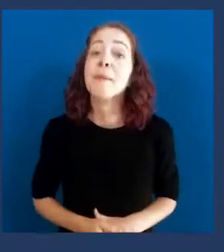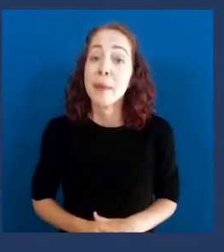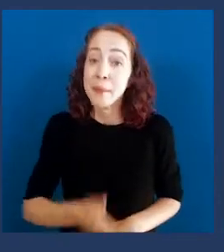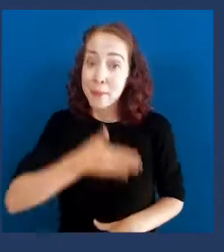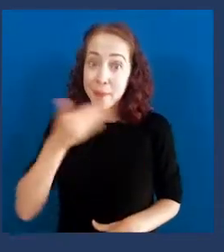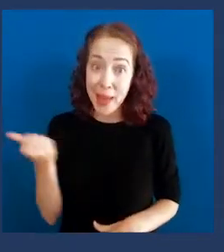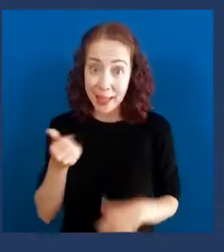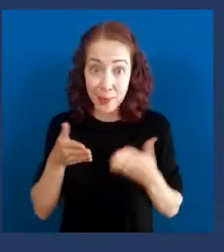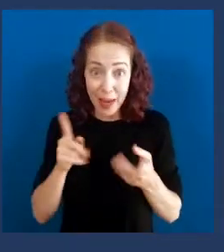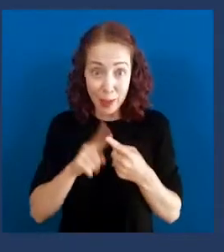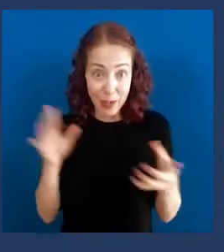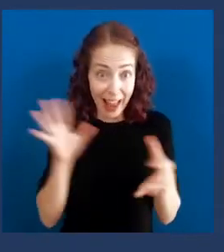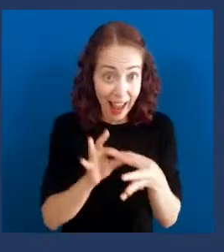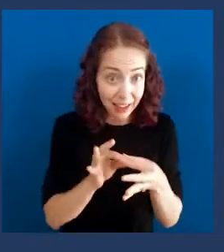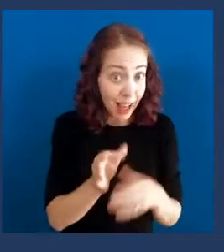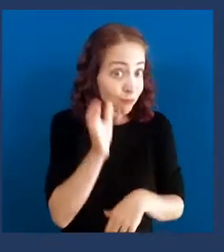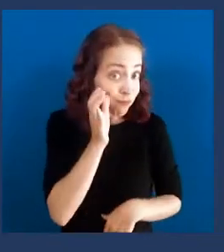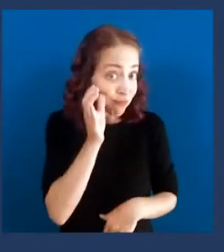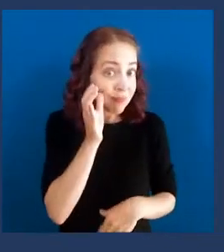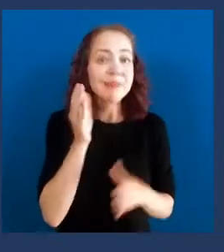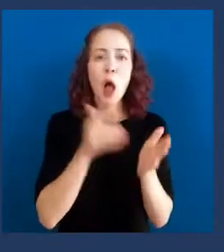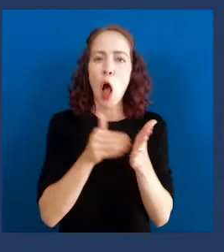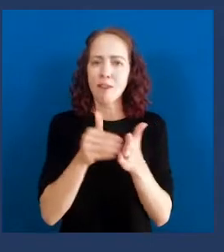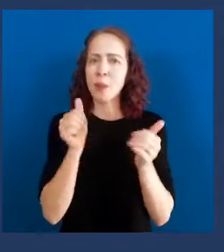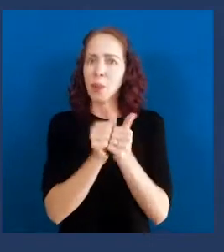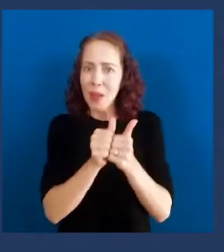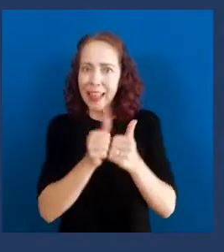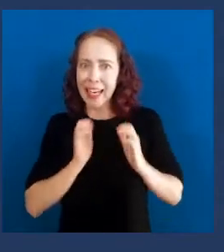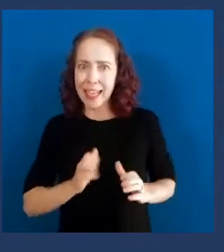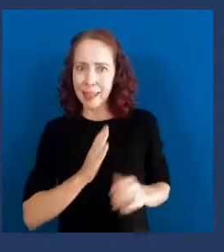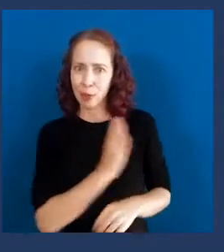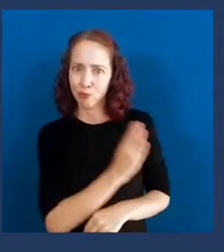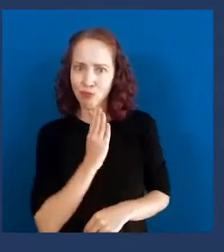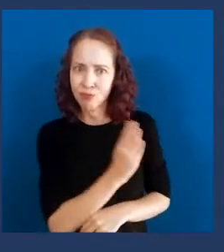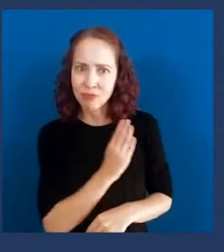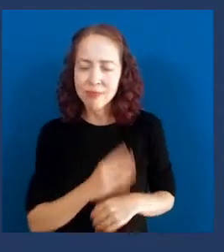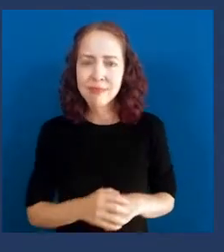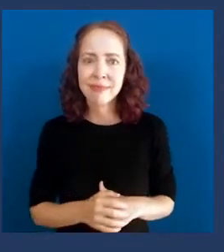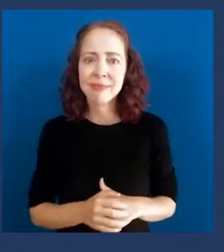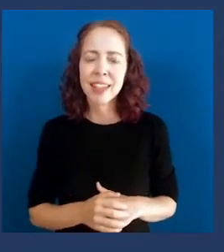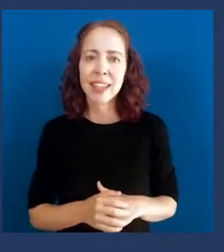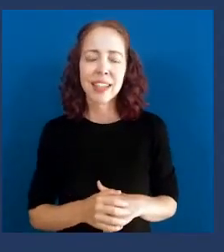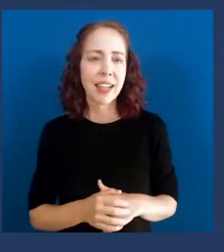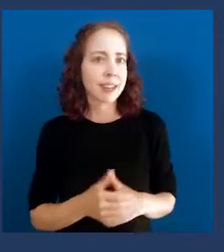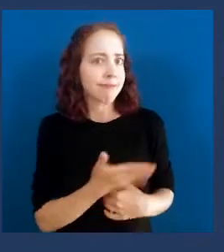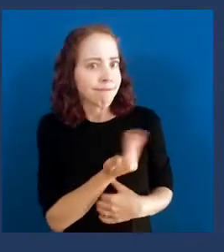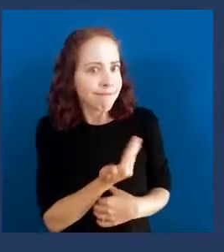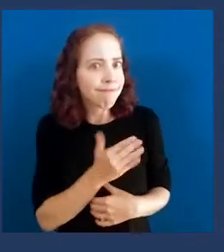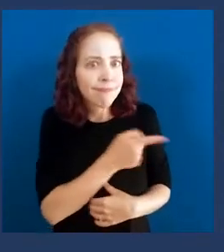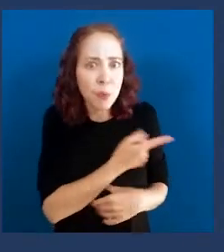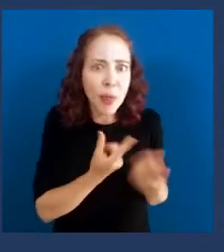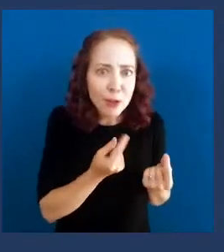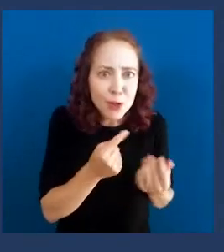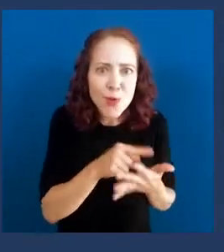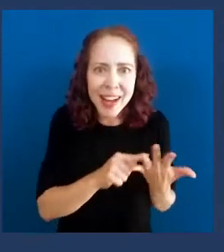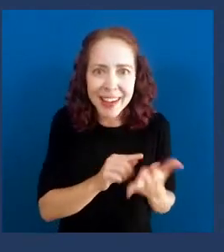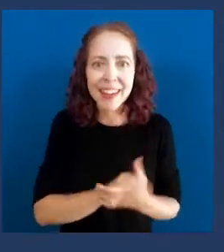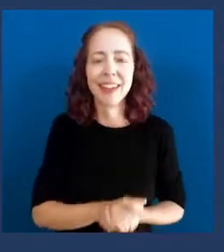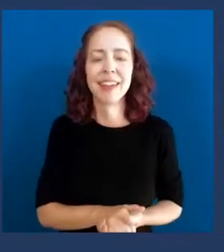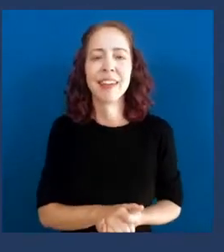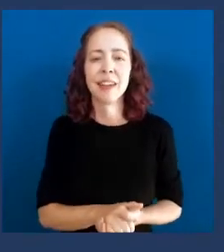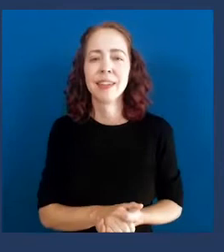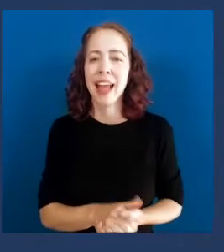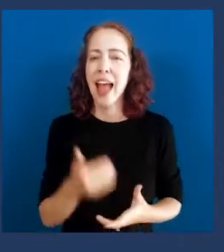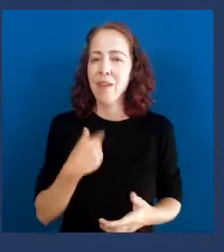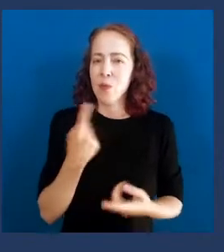best way, though, to really connect and listen is a lot of times with a customer and hearing exactly what they're doing.